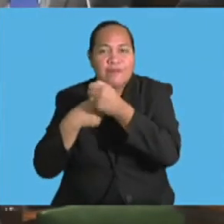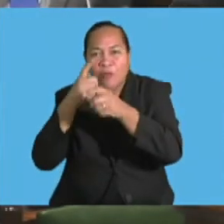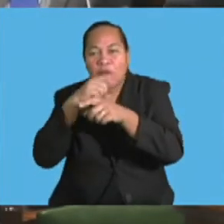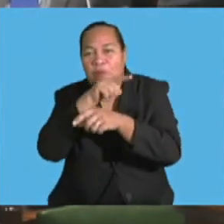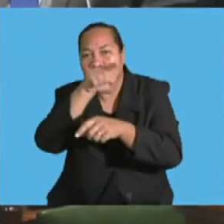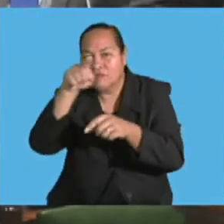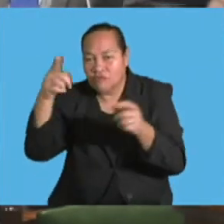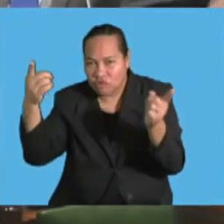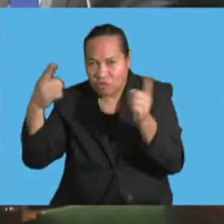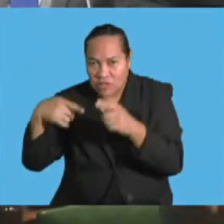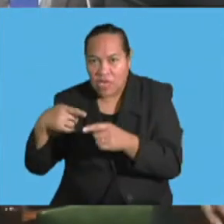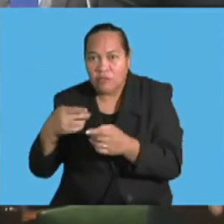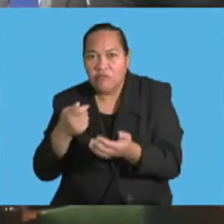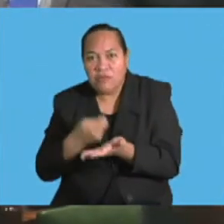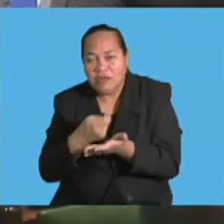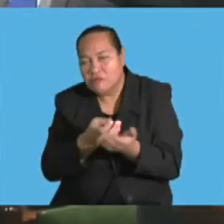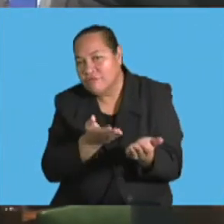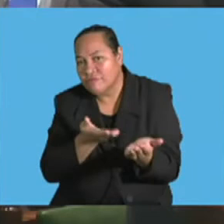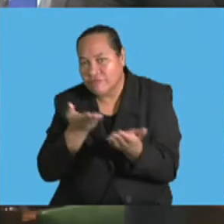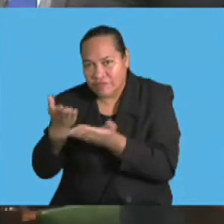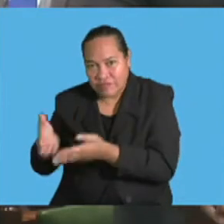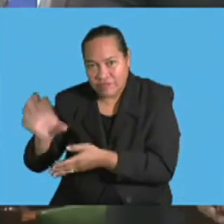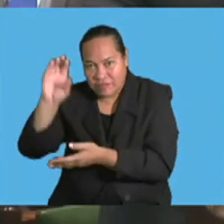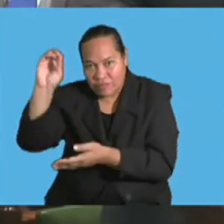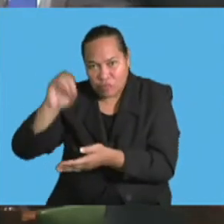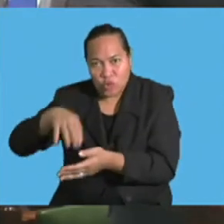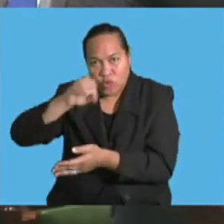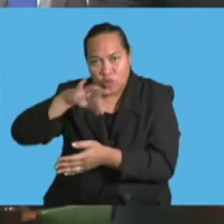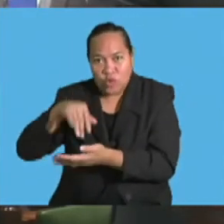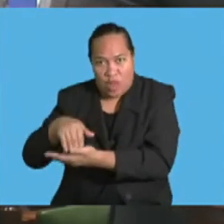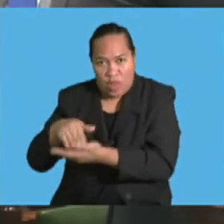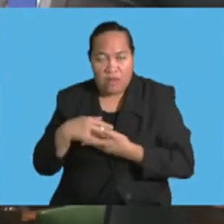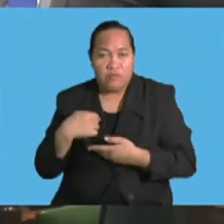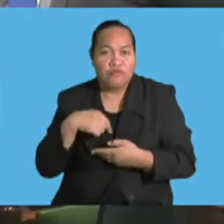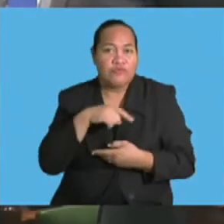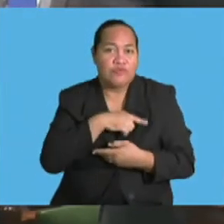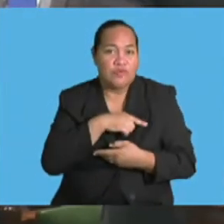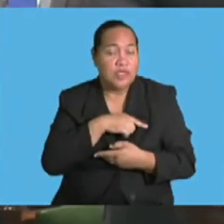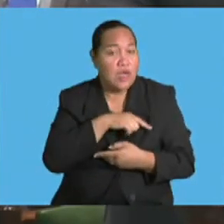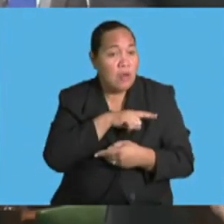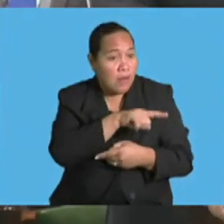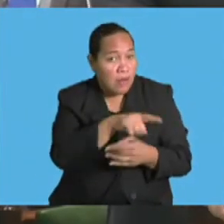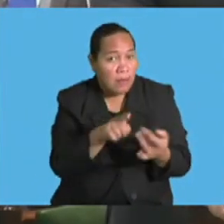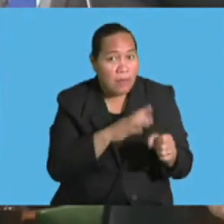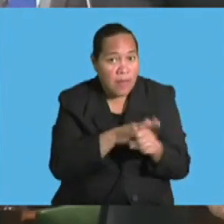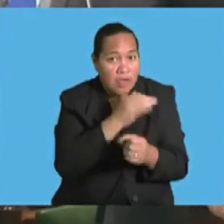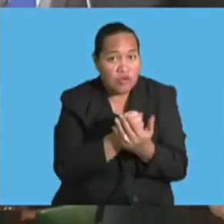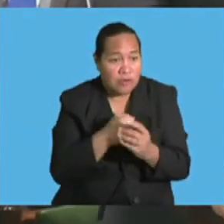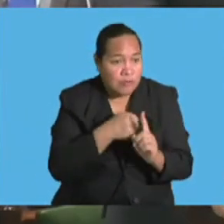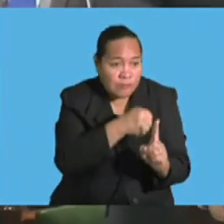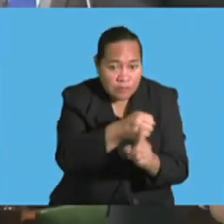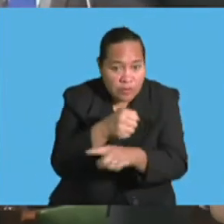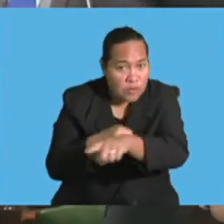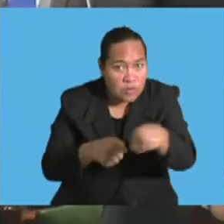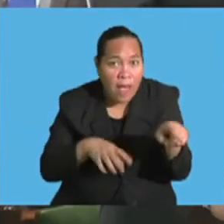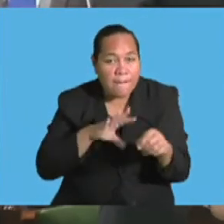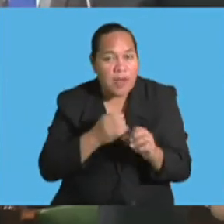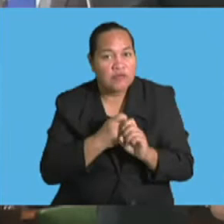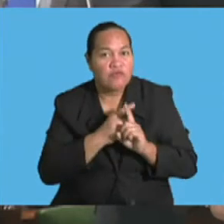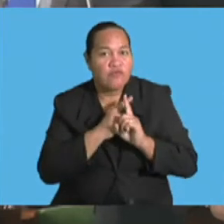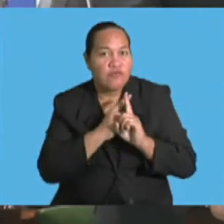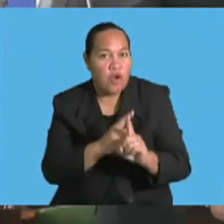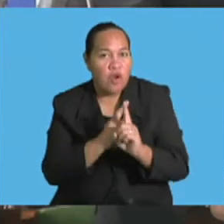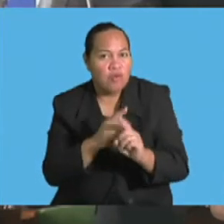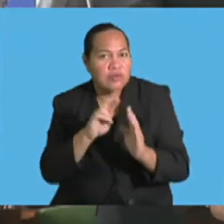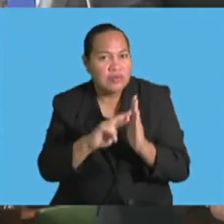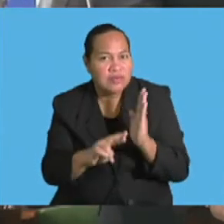fisheries and assisting local communities, your local fishermen, etc., in meeting compliance and safety requirements and indeed costs.